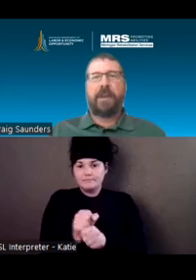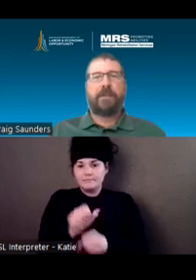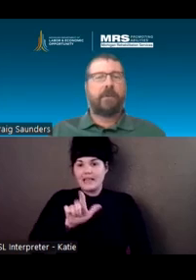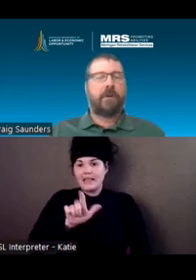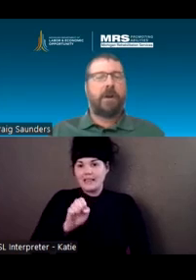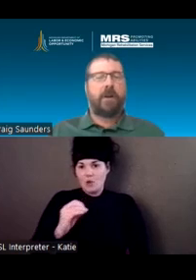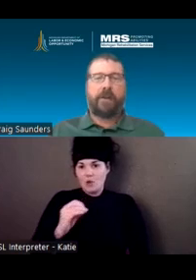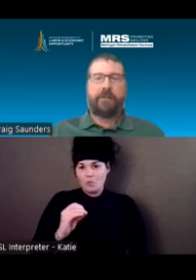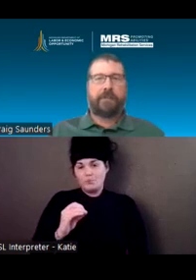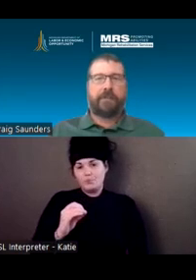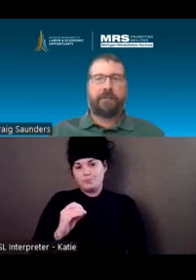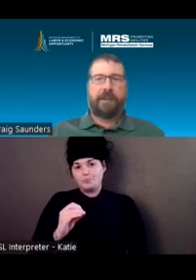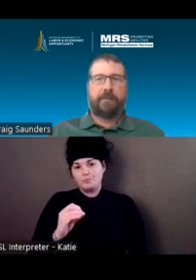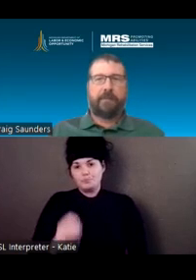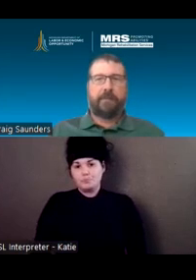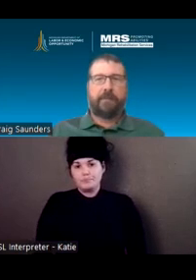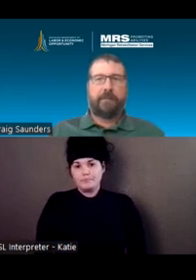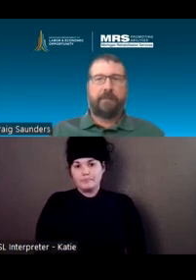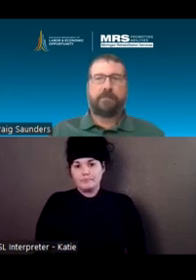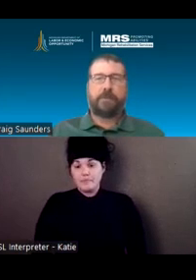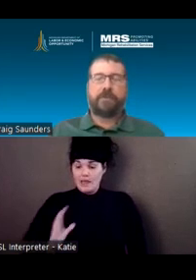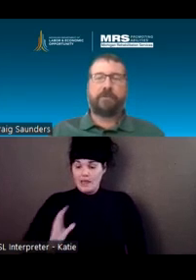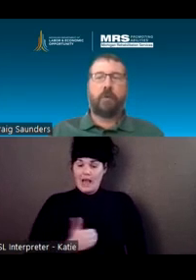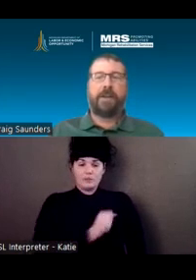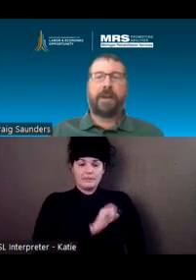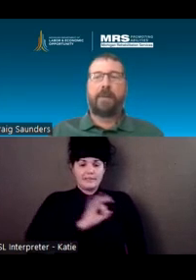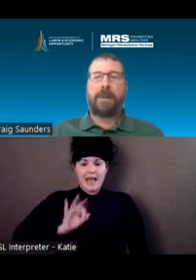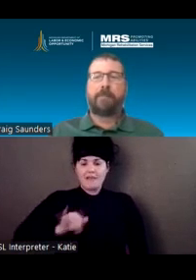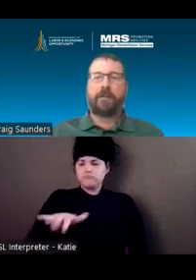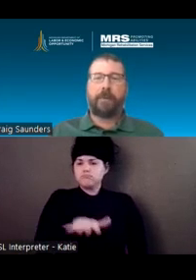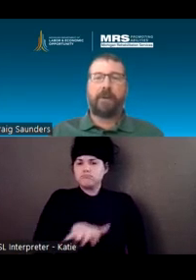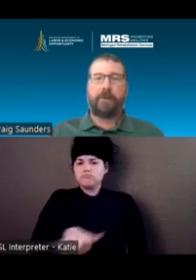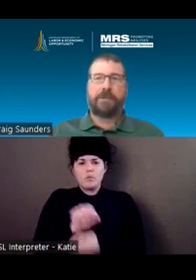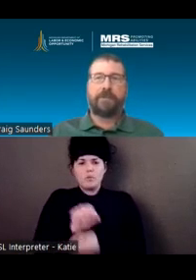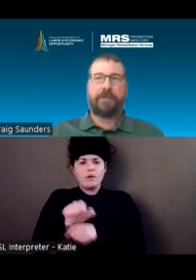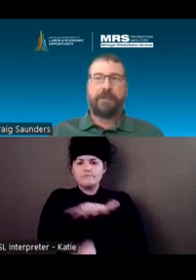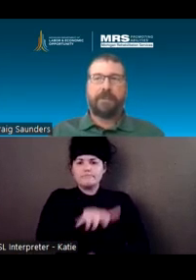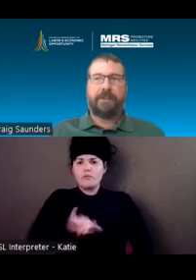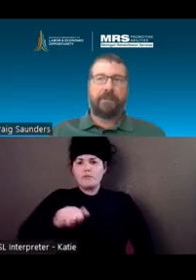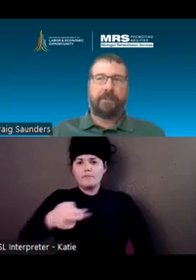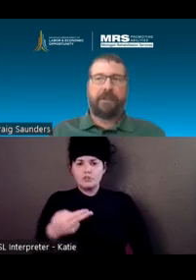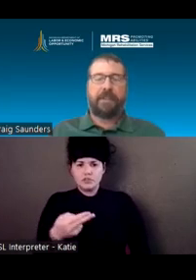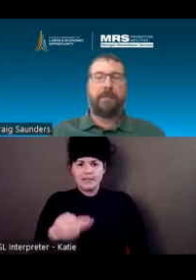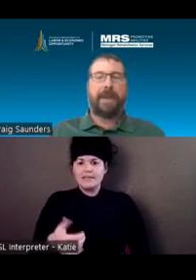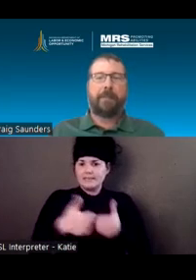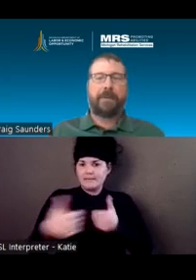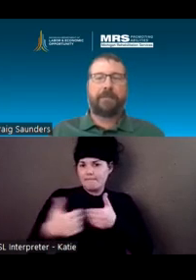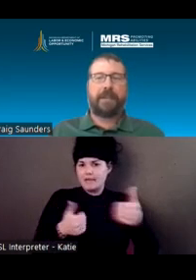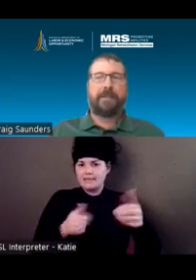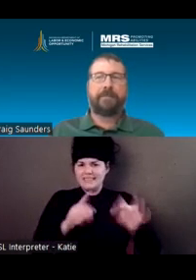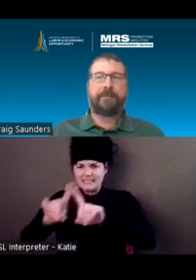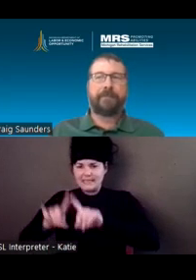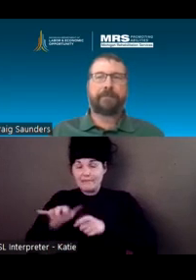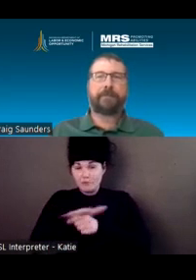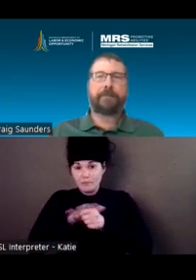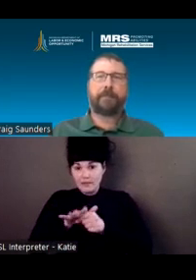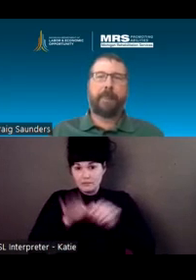Our staff cover all areas of the state of Michigan, which is broken down by prosperity regions, as you can see on the map on this